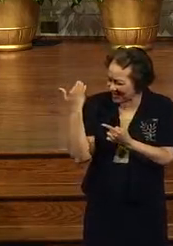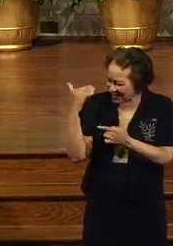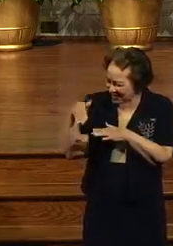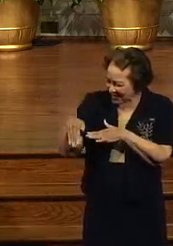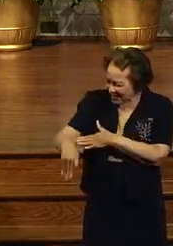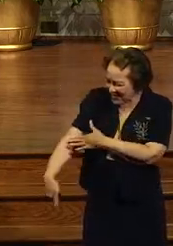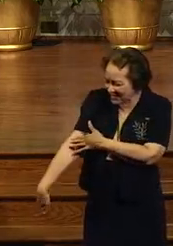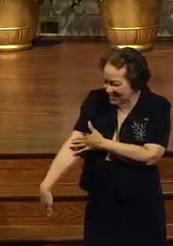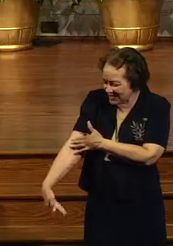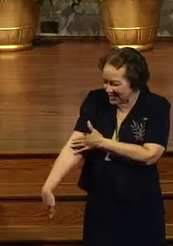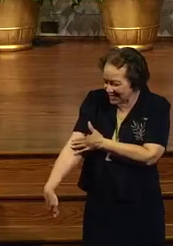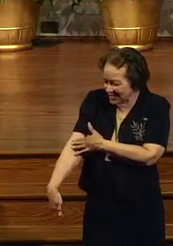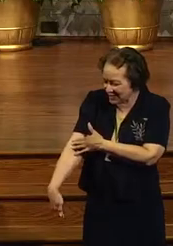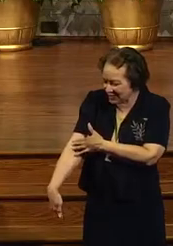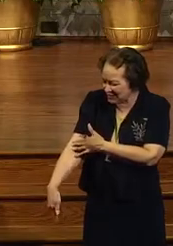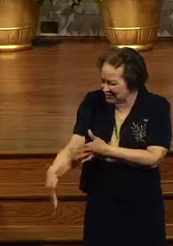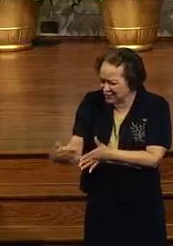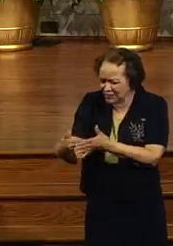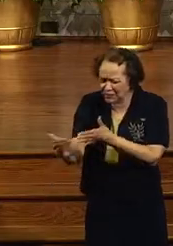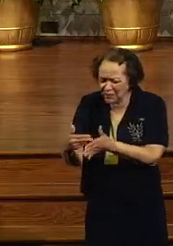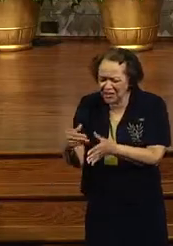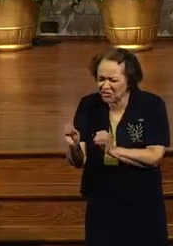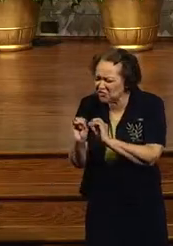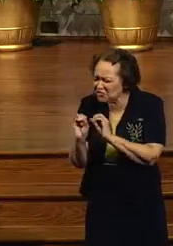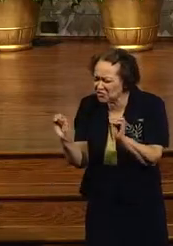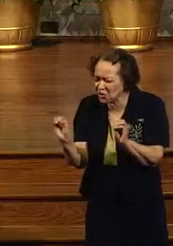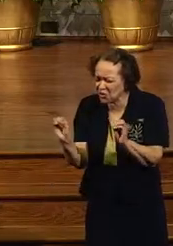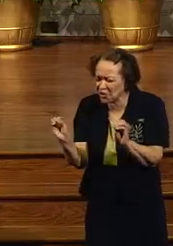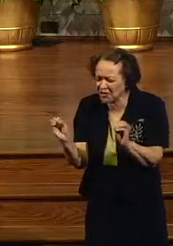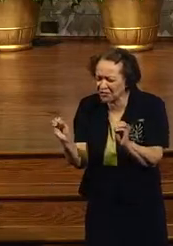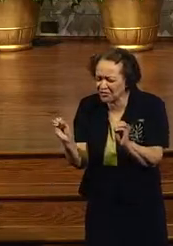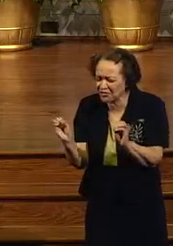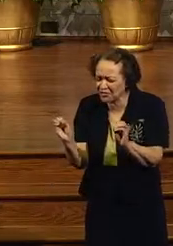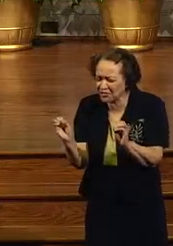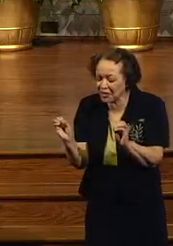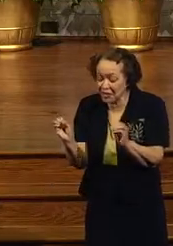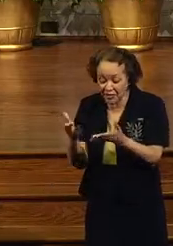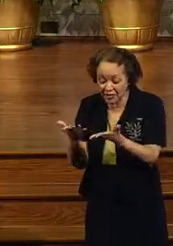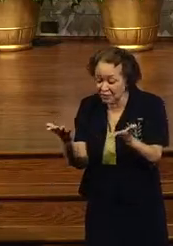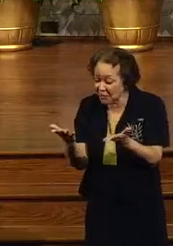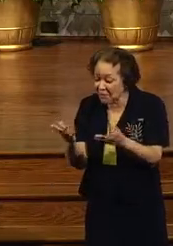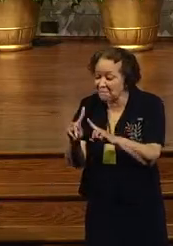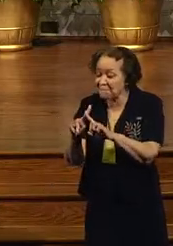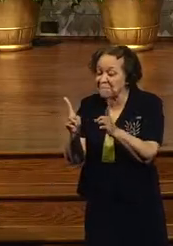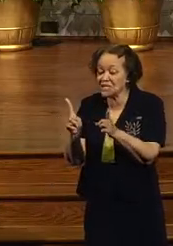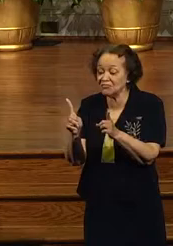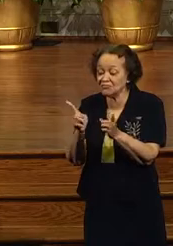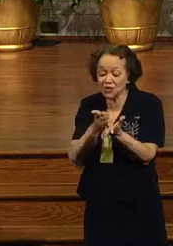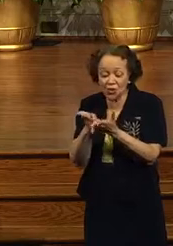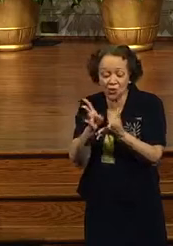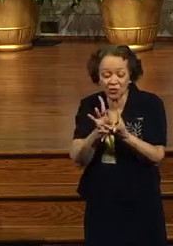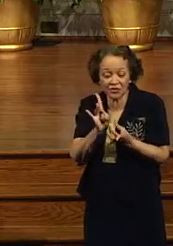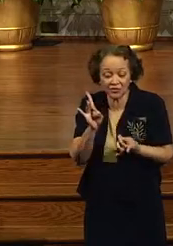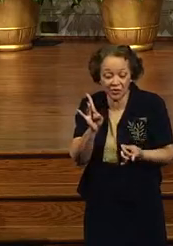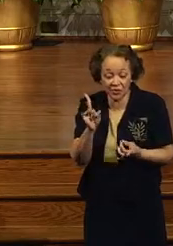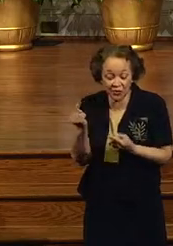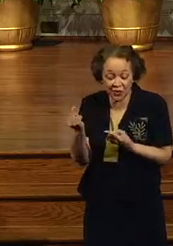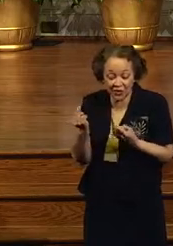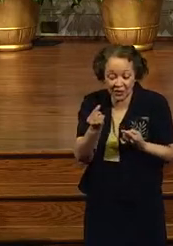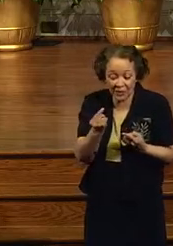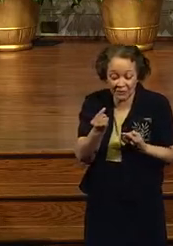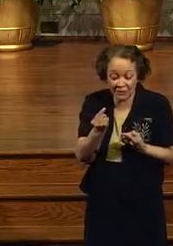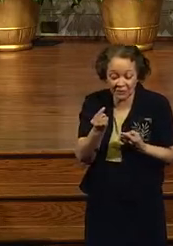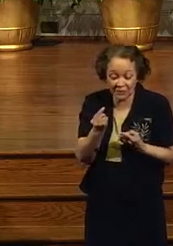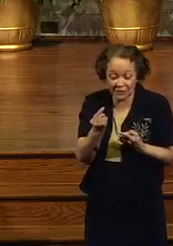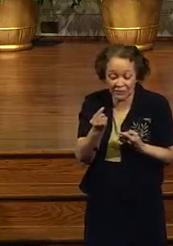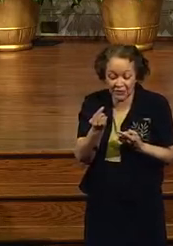around, He will come in and tabernacle with you. Let God seal you with the Holy